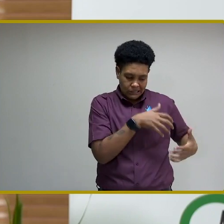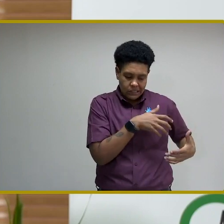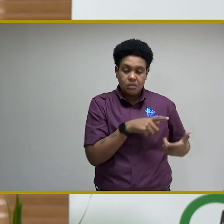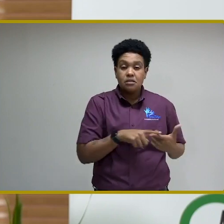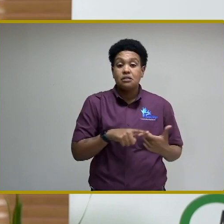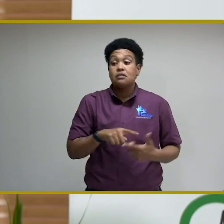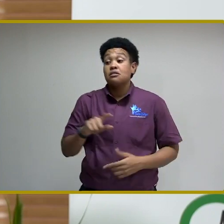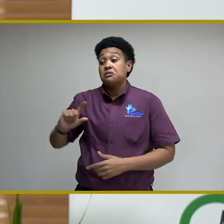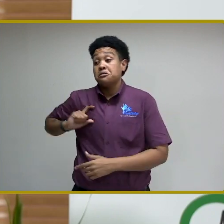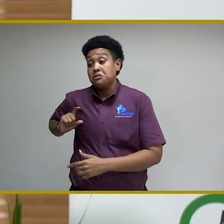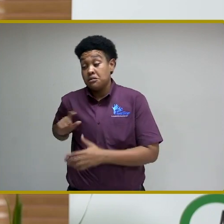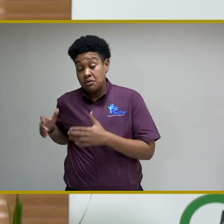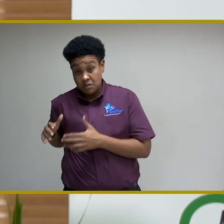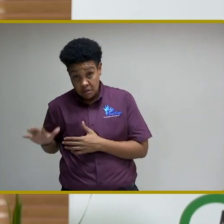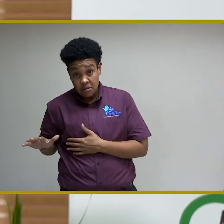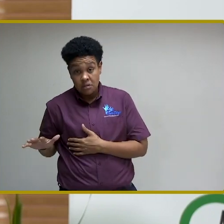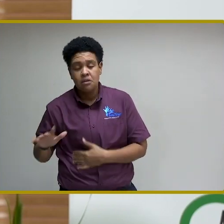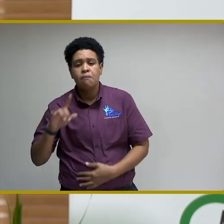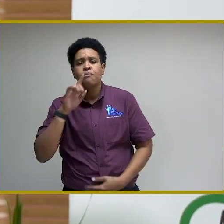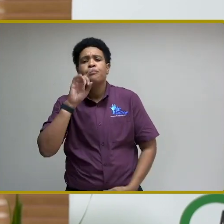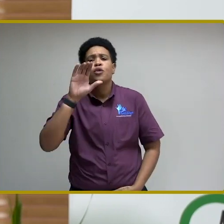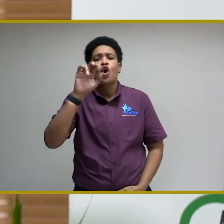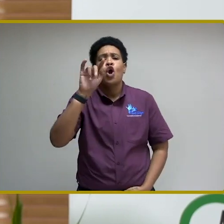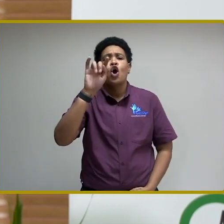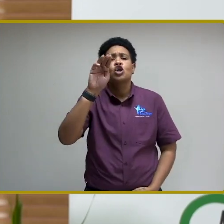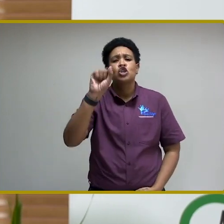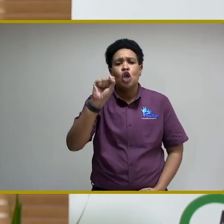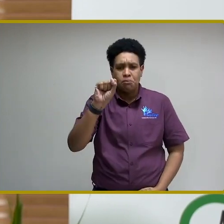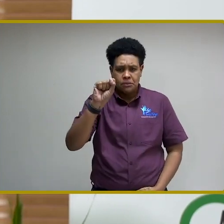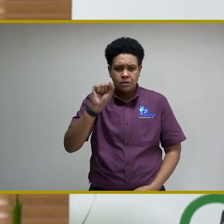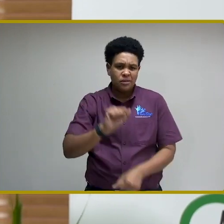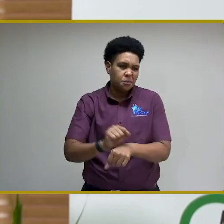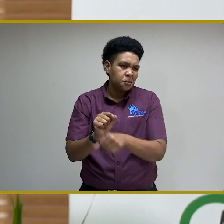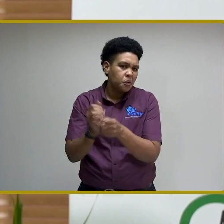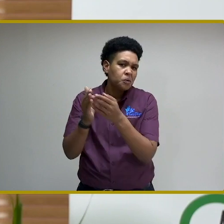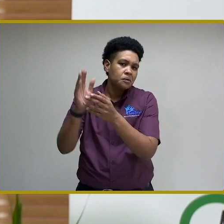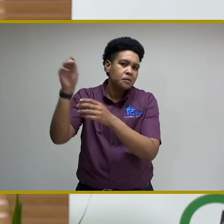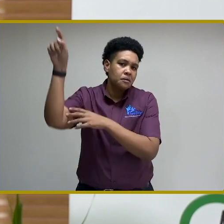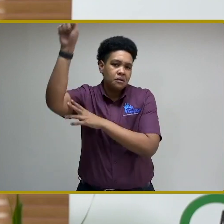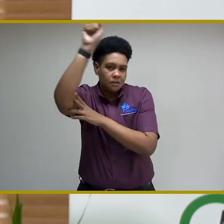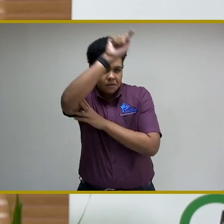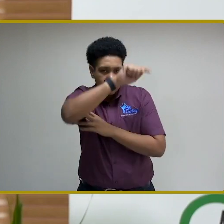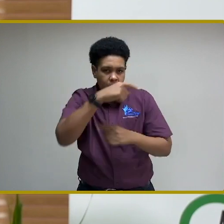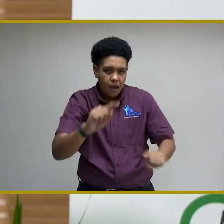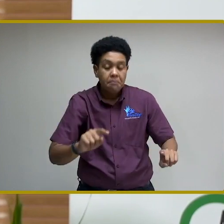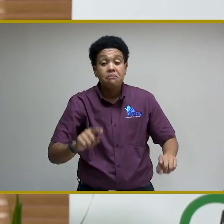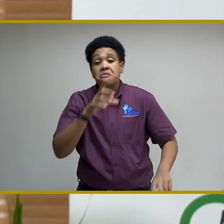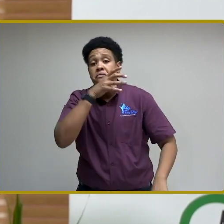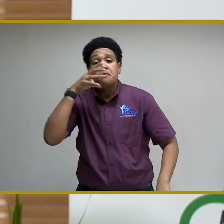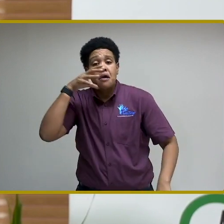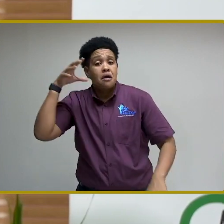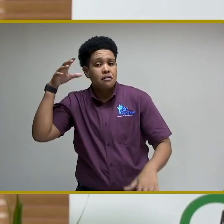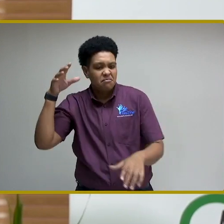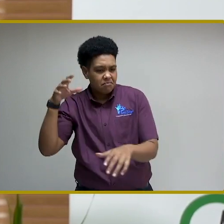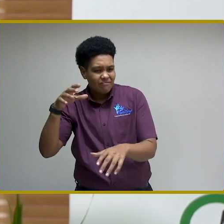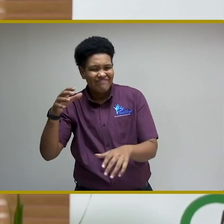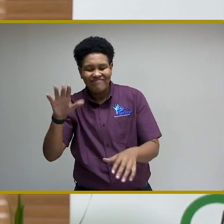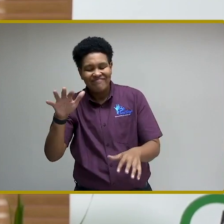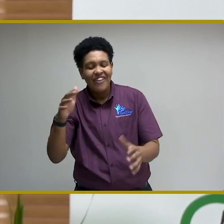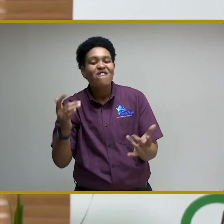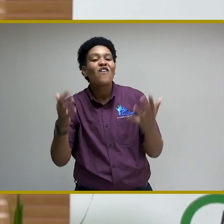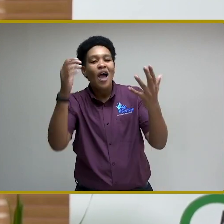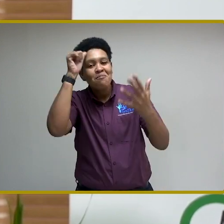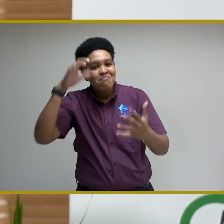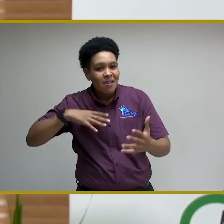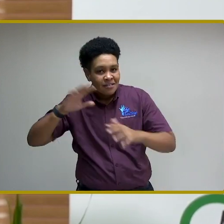Jamaica Constabulary Force, the Jamaica Customs Agency, the Jamaica Fire Brigade, Passport and Immigration